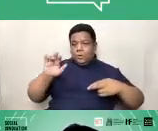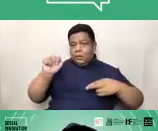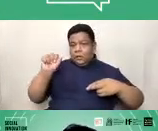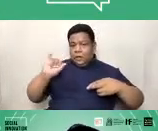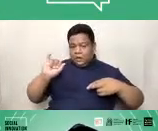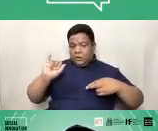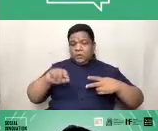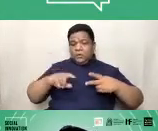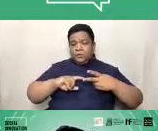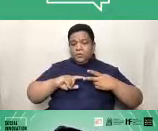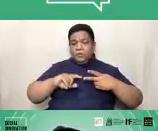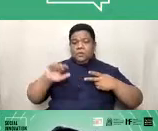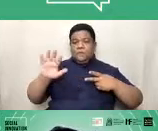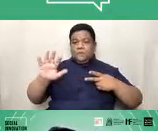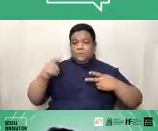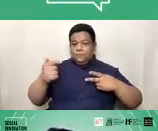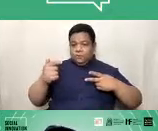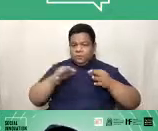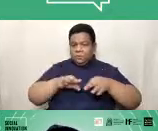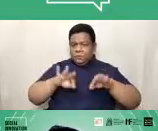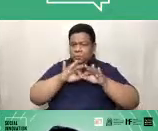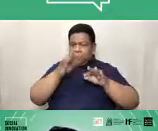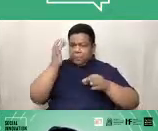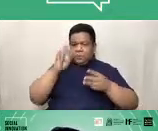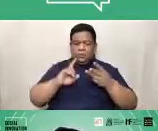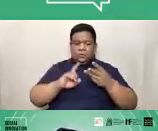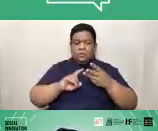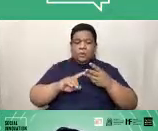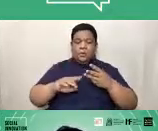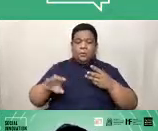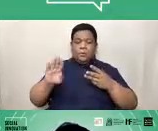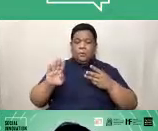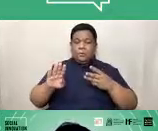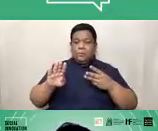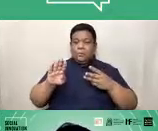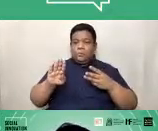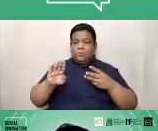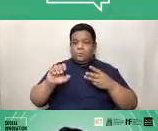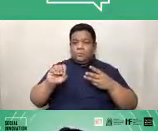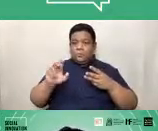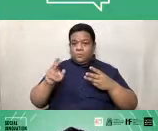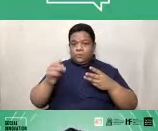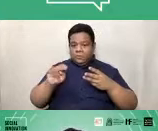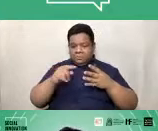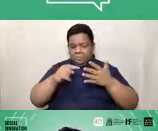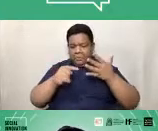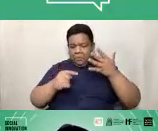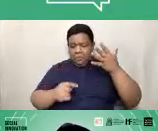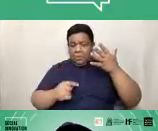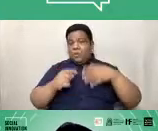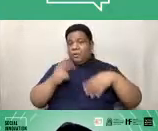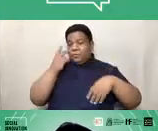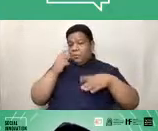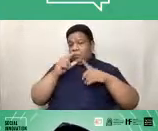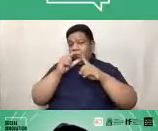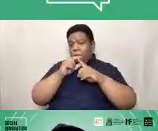intelligence. We'll also discuss the importance of 5G or networks and other items here. And our goal here isn't